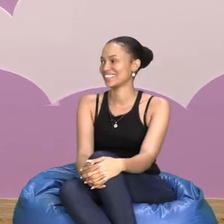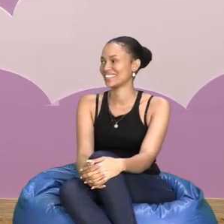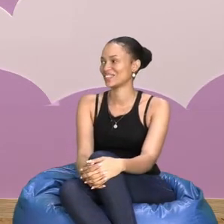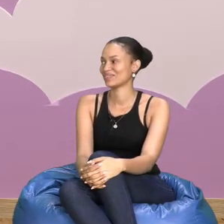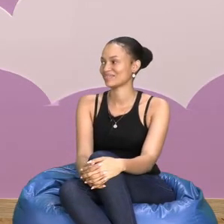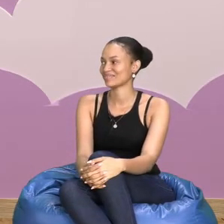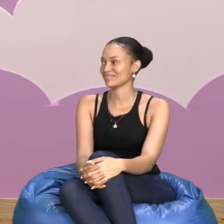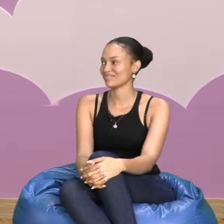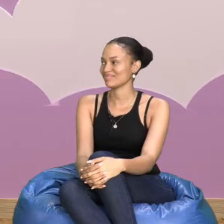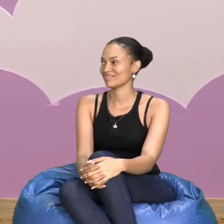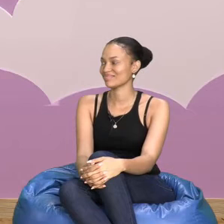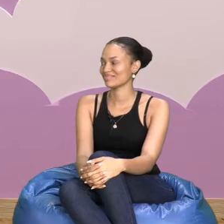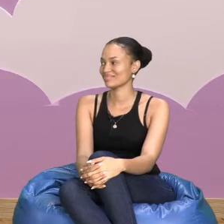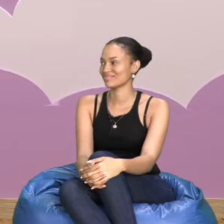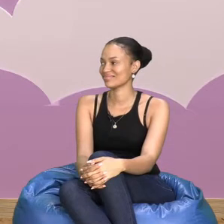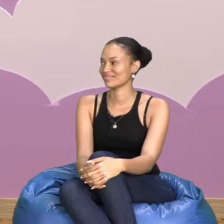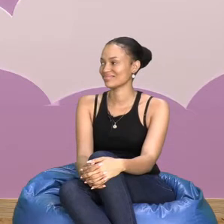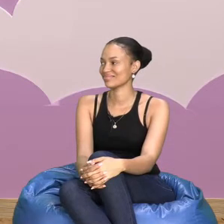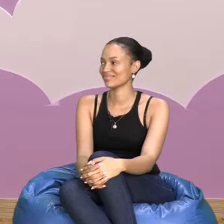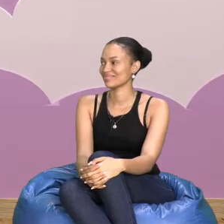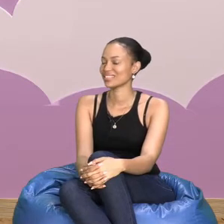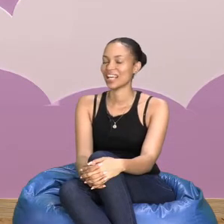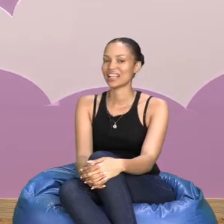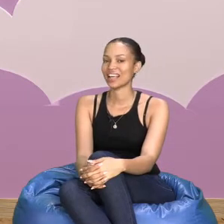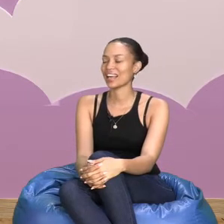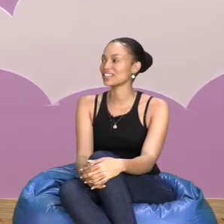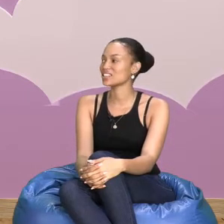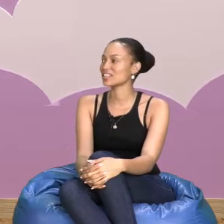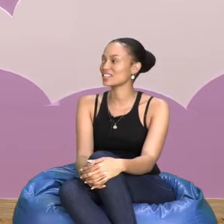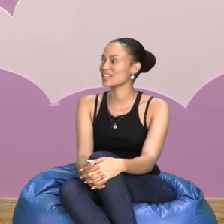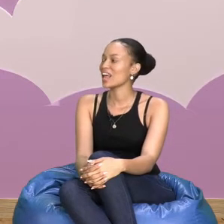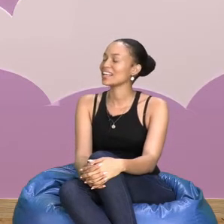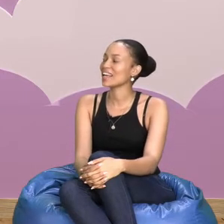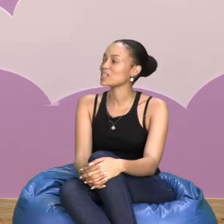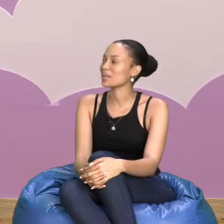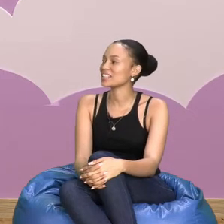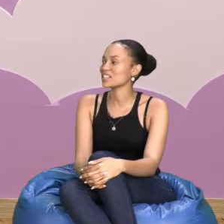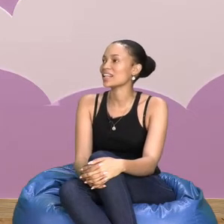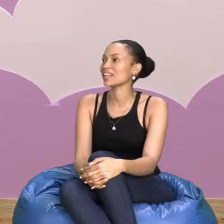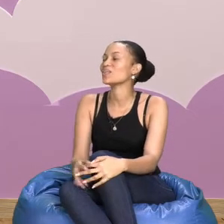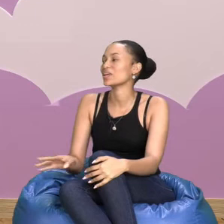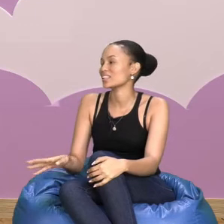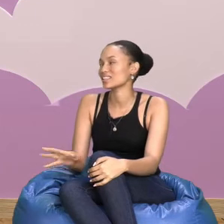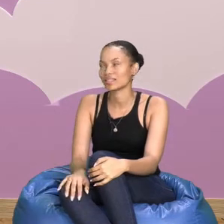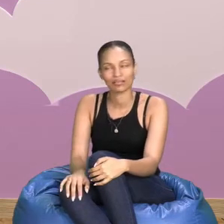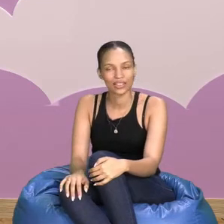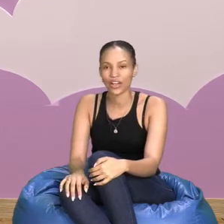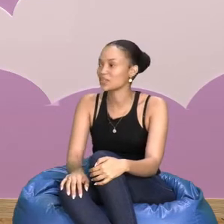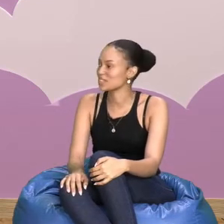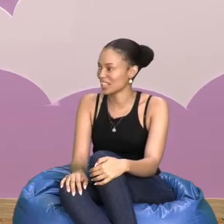winter. That means we're going to wear more comfy clothes. We can walk around in our onesies. Yes, but it's just like the wind.